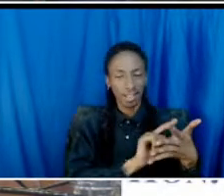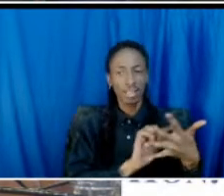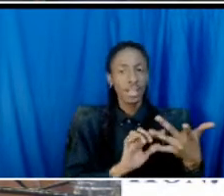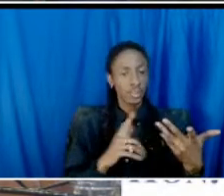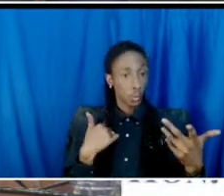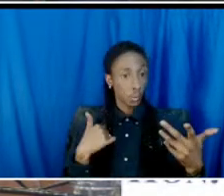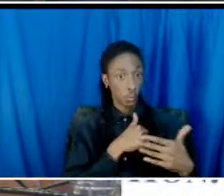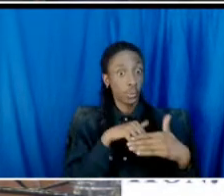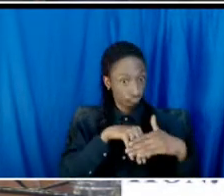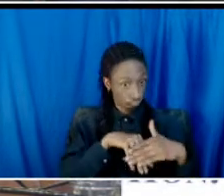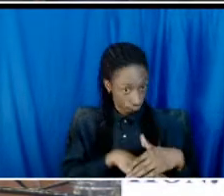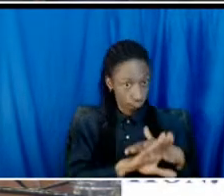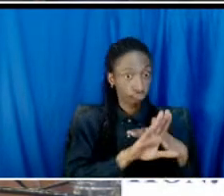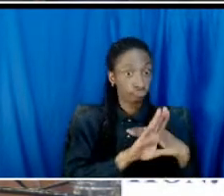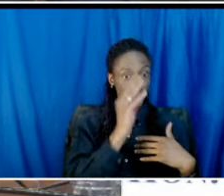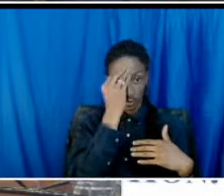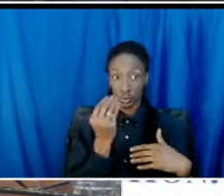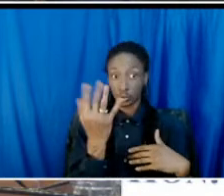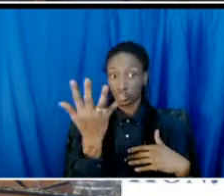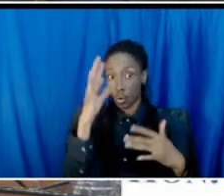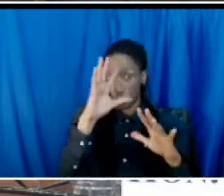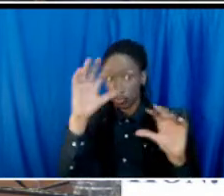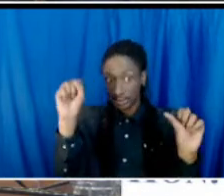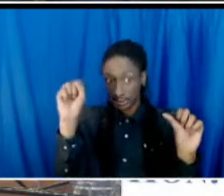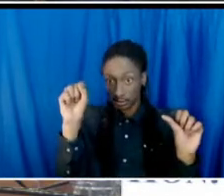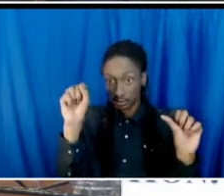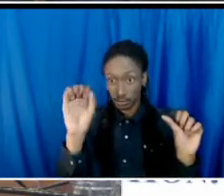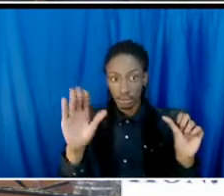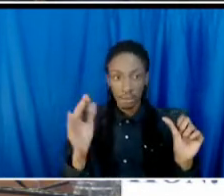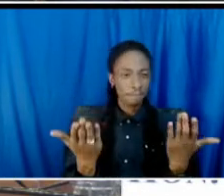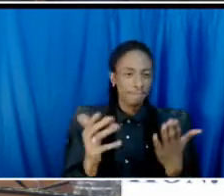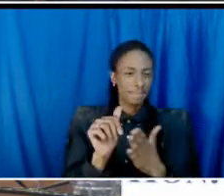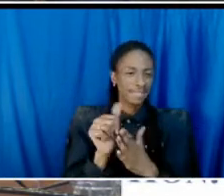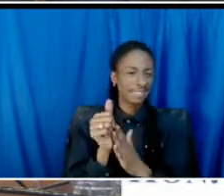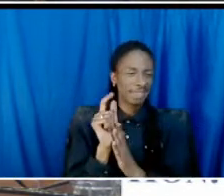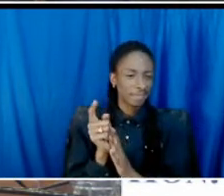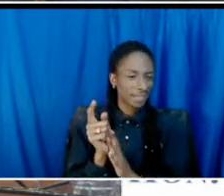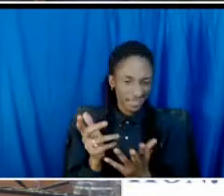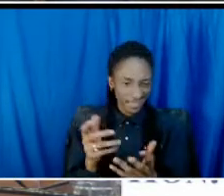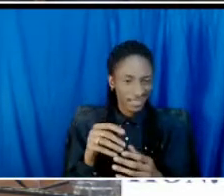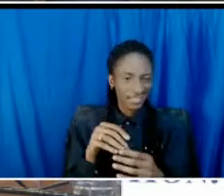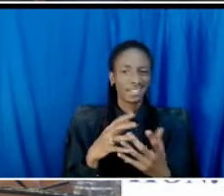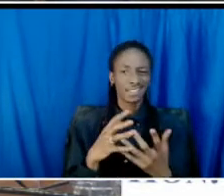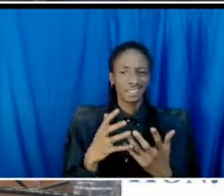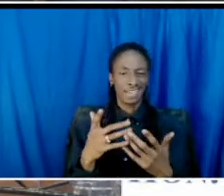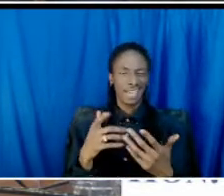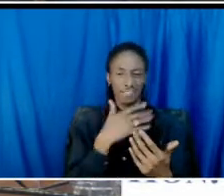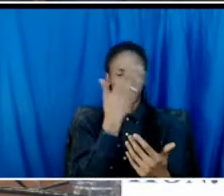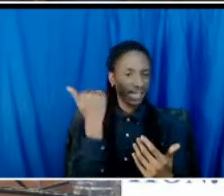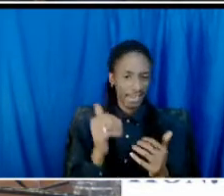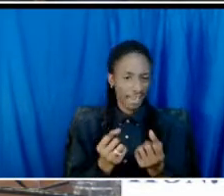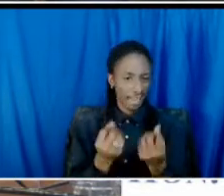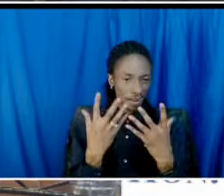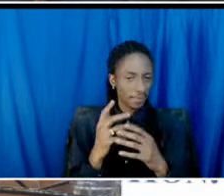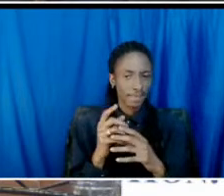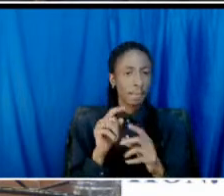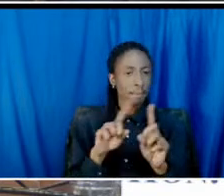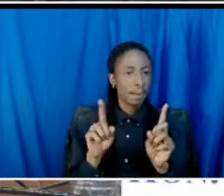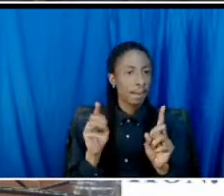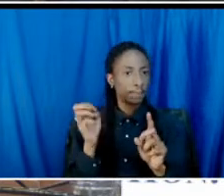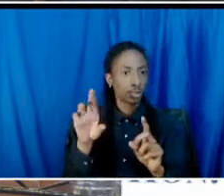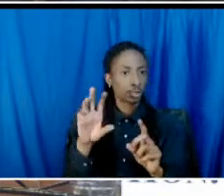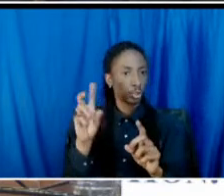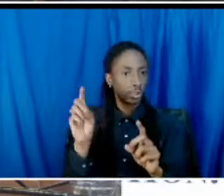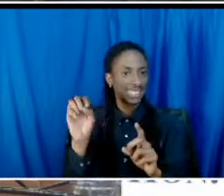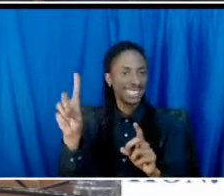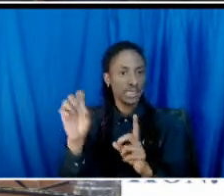and then we told the president, maybe 10 minutes into the meeting or something, I forget how far in, that Mr. Donahue was outside, and he said, well,